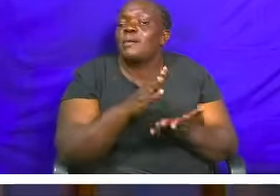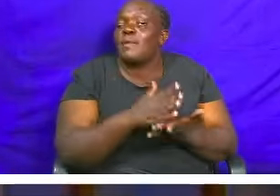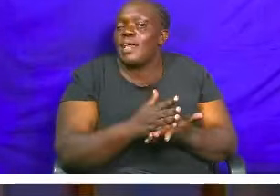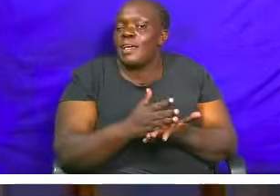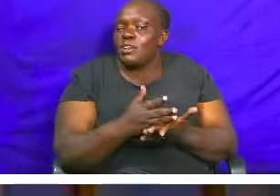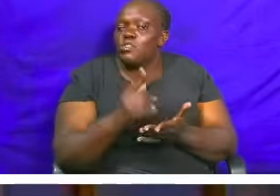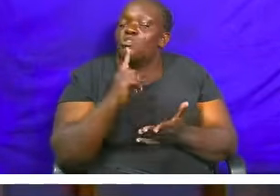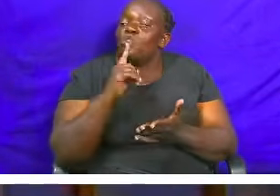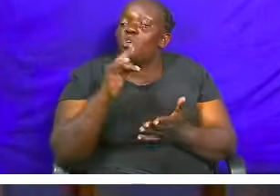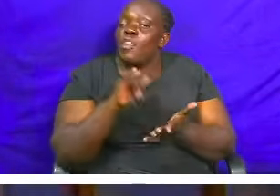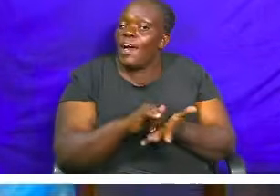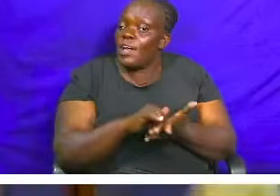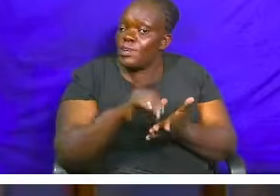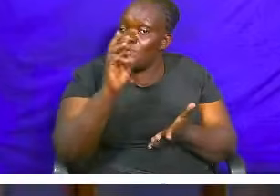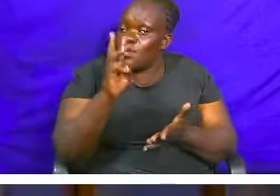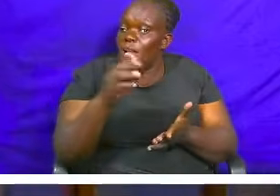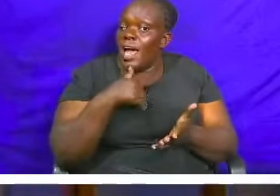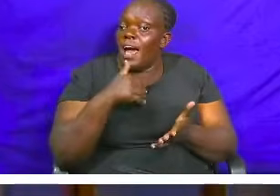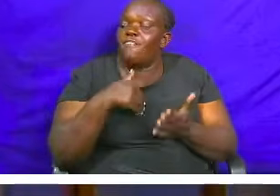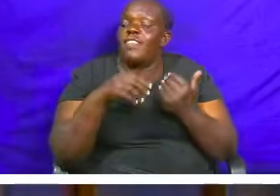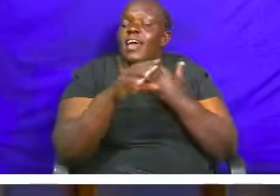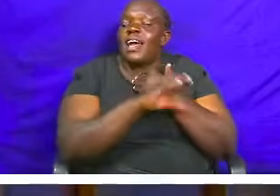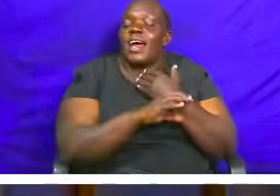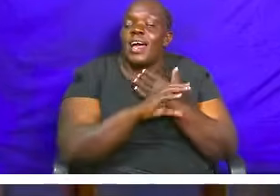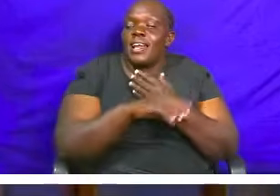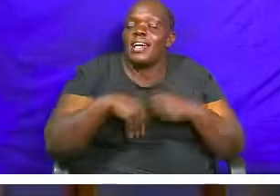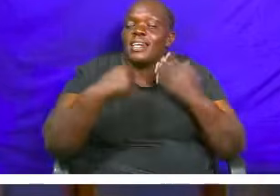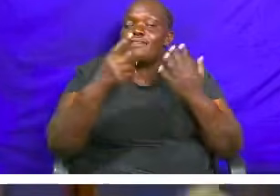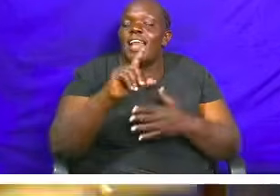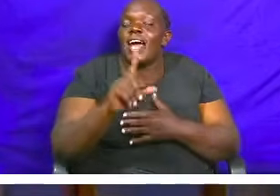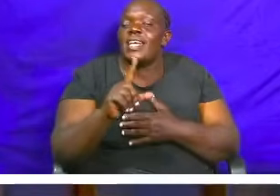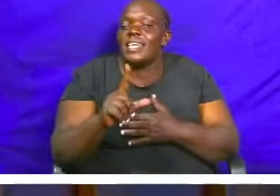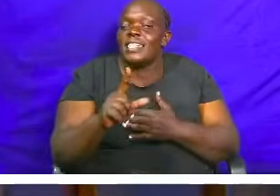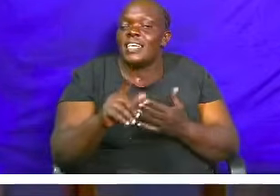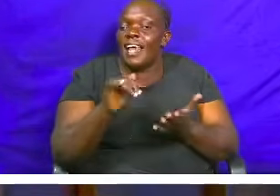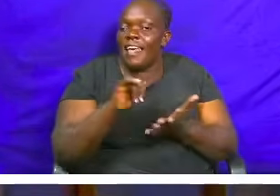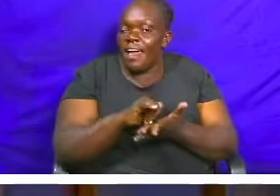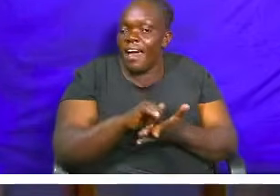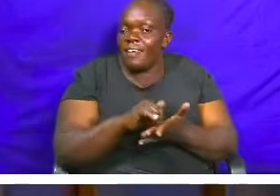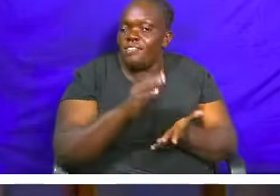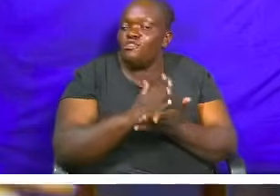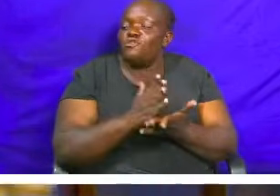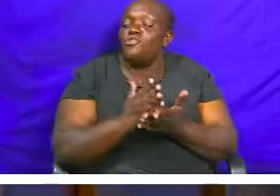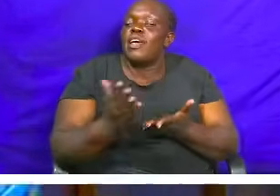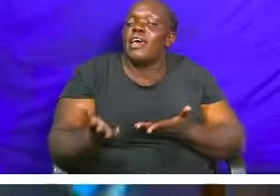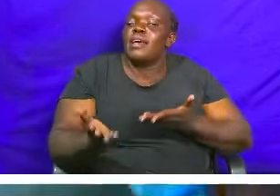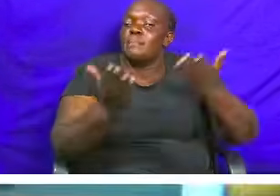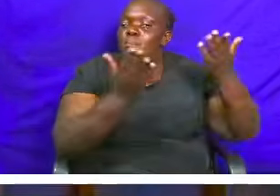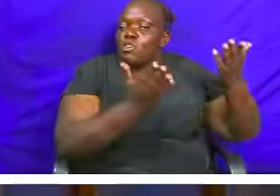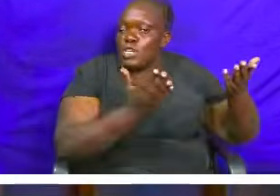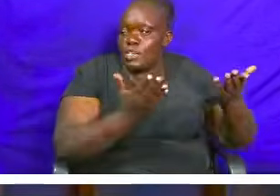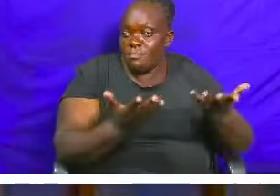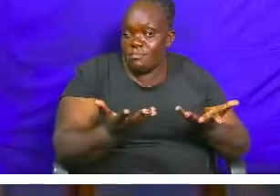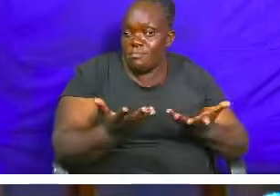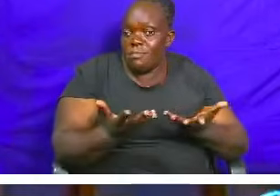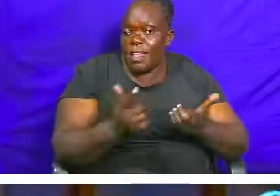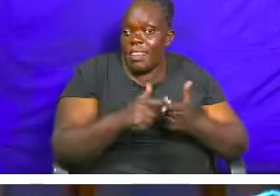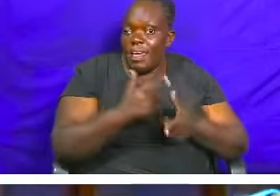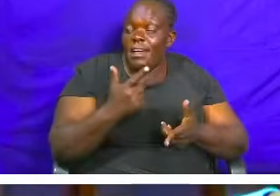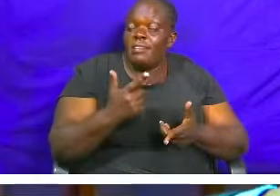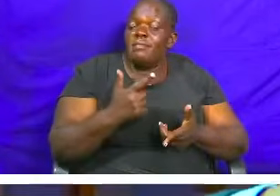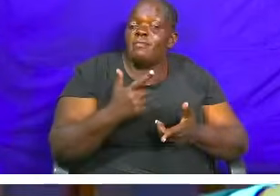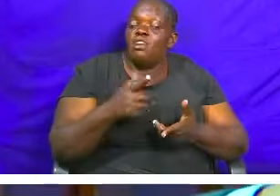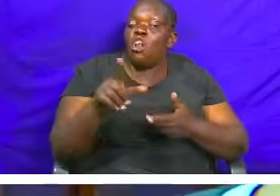that they come here, we give them licenses, so that they import and also now offload the product to the